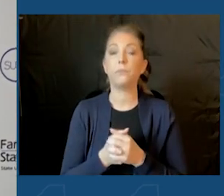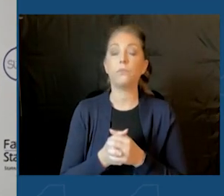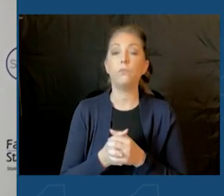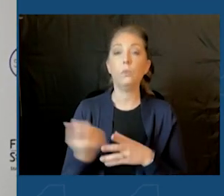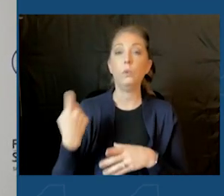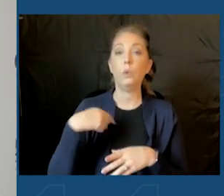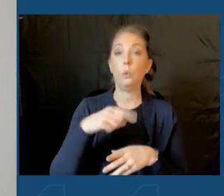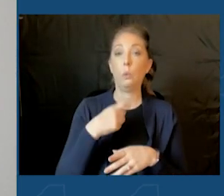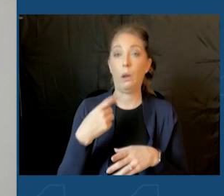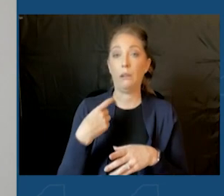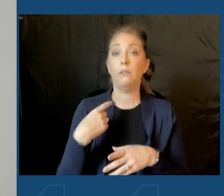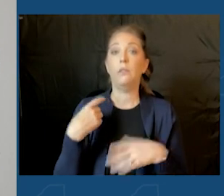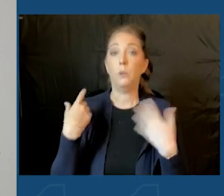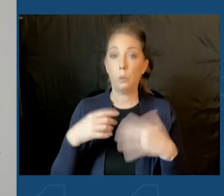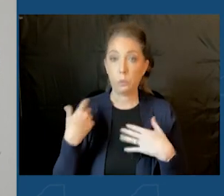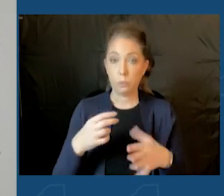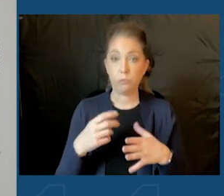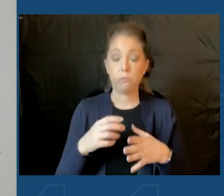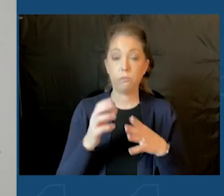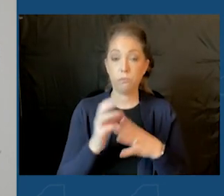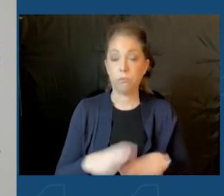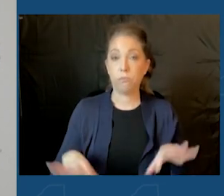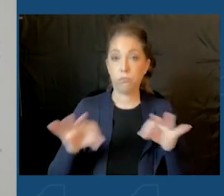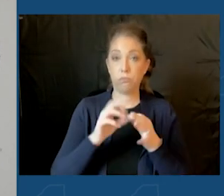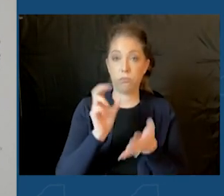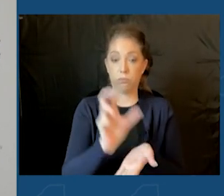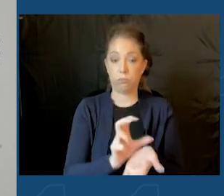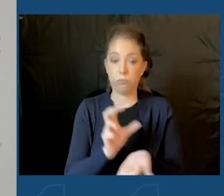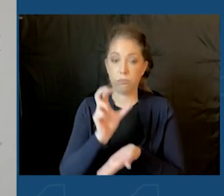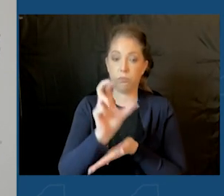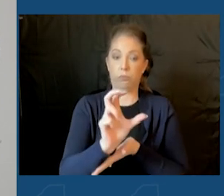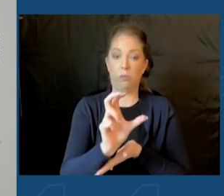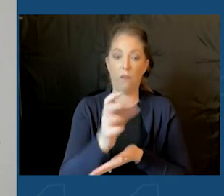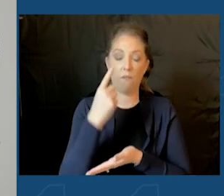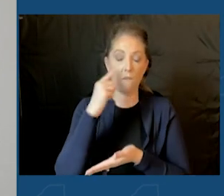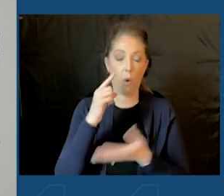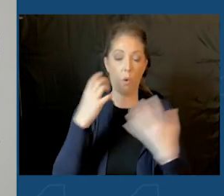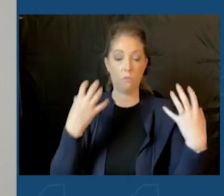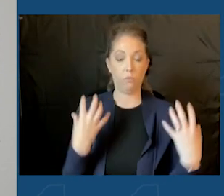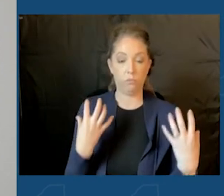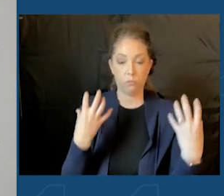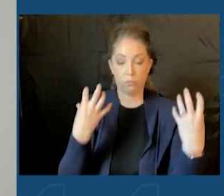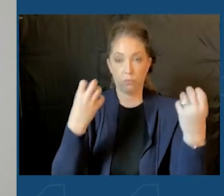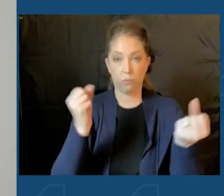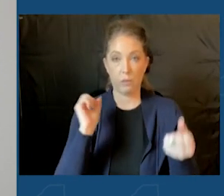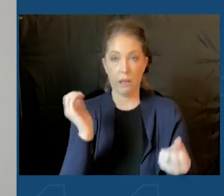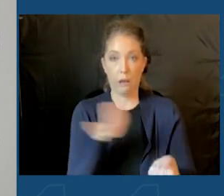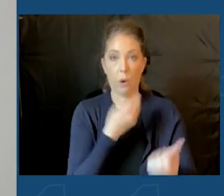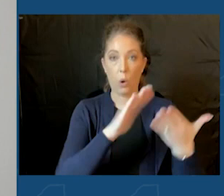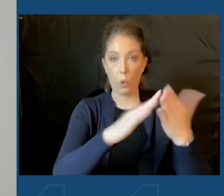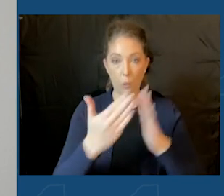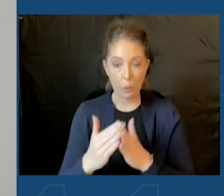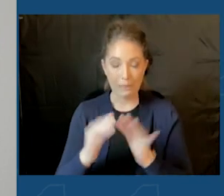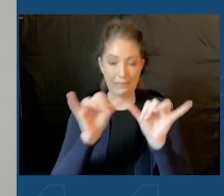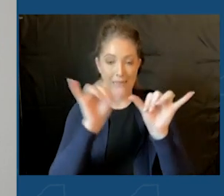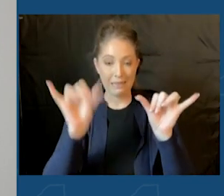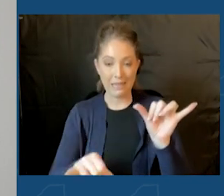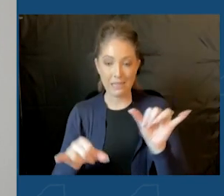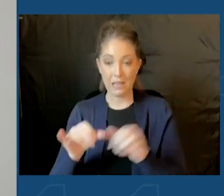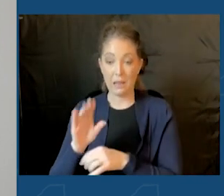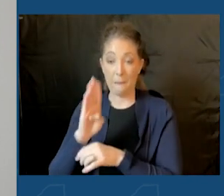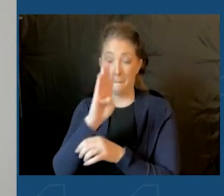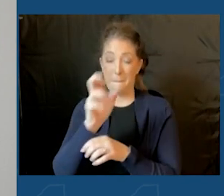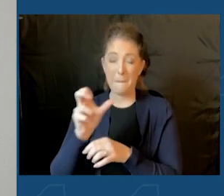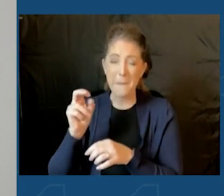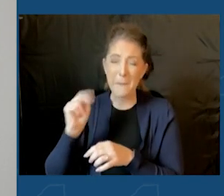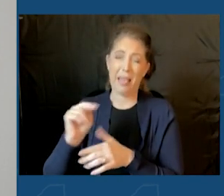make significant investments in the resiliency of our communities and of our systems. Billions of dollars over the last 6 years have